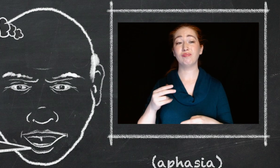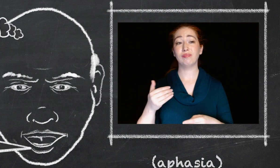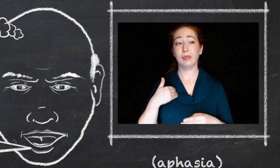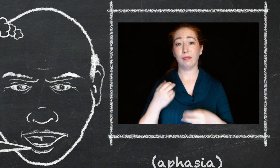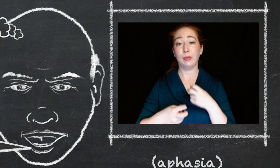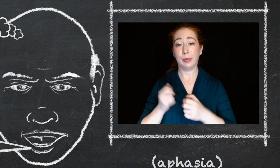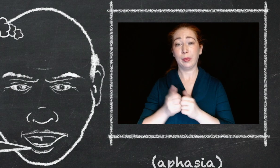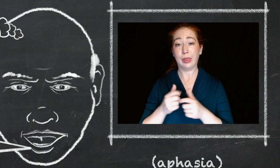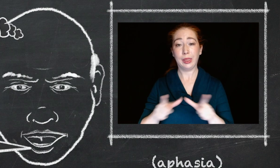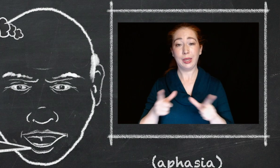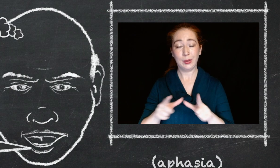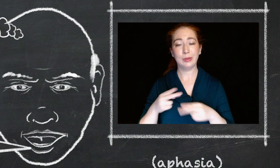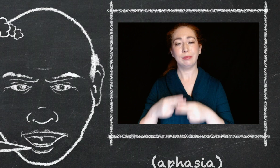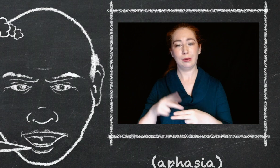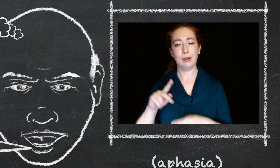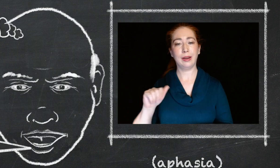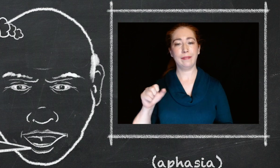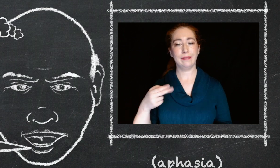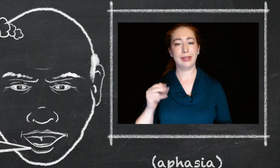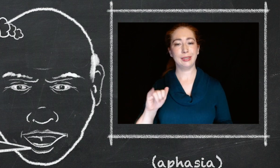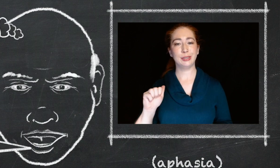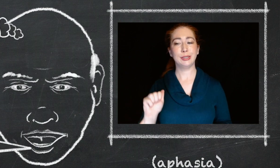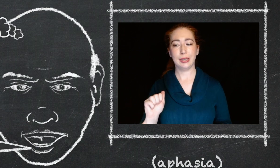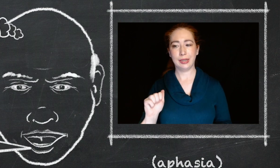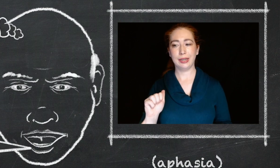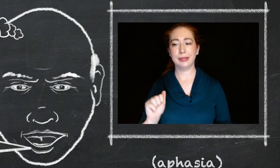with language called aphasia,